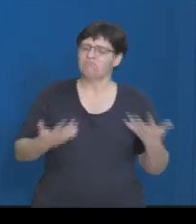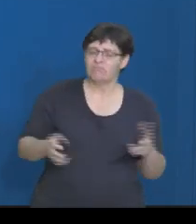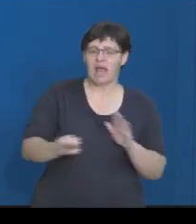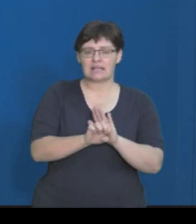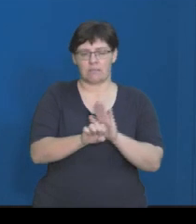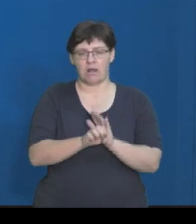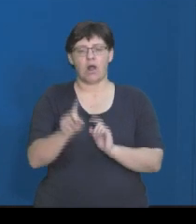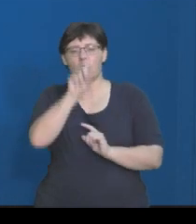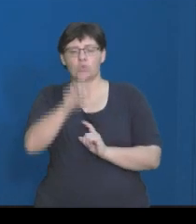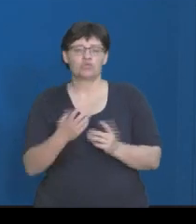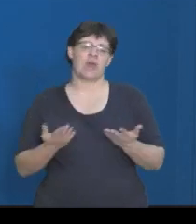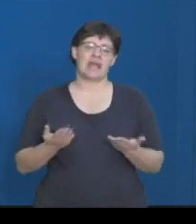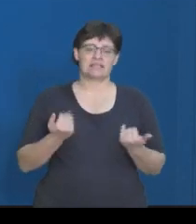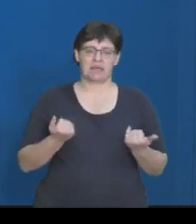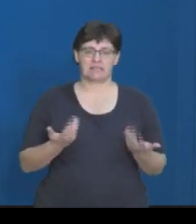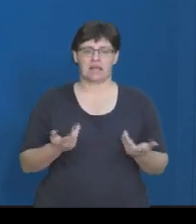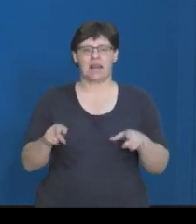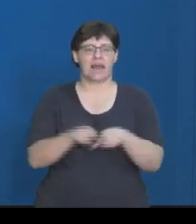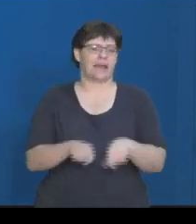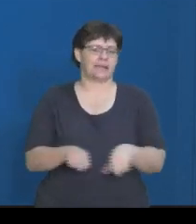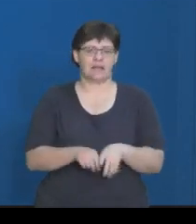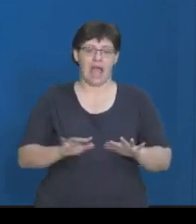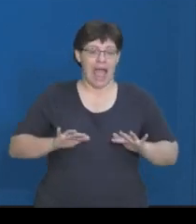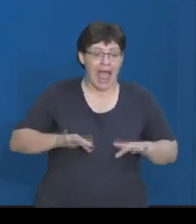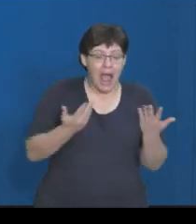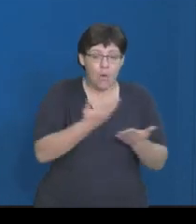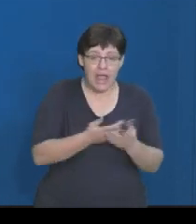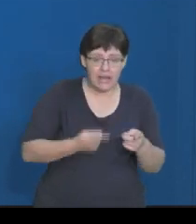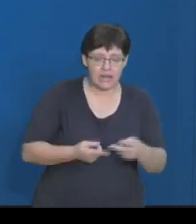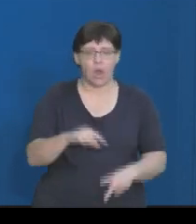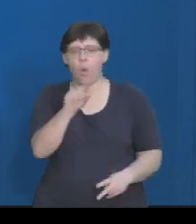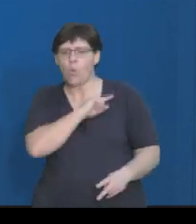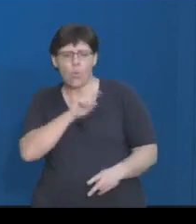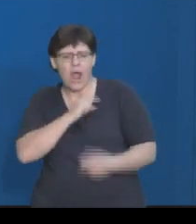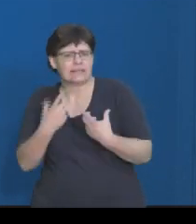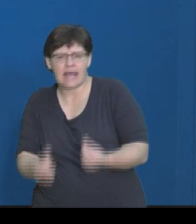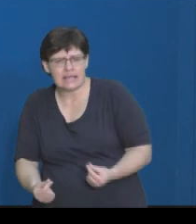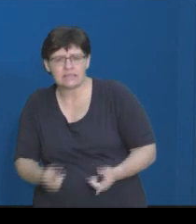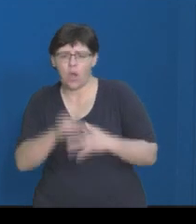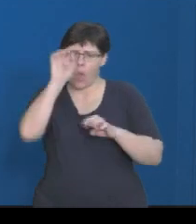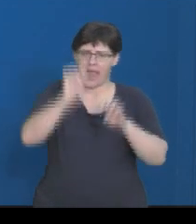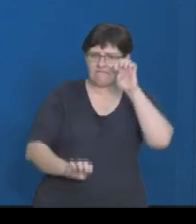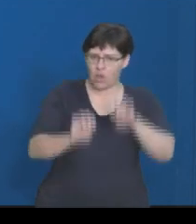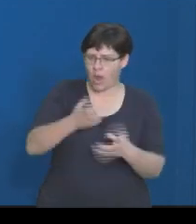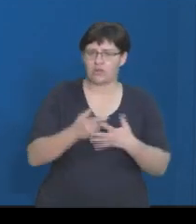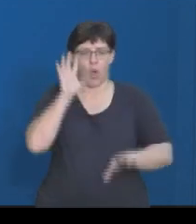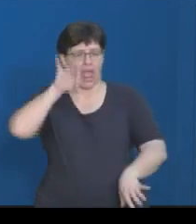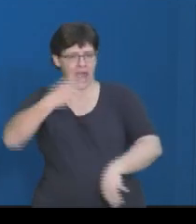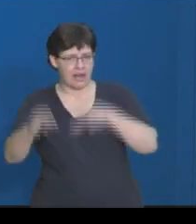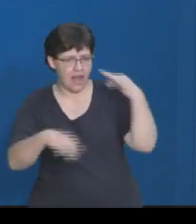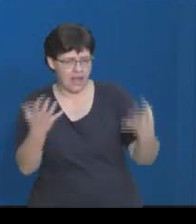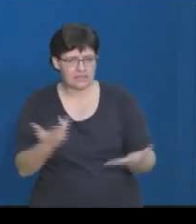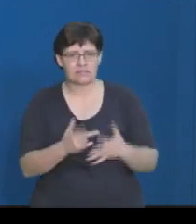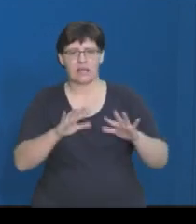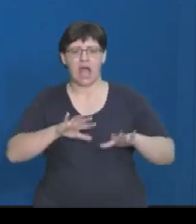example, the kind of questions you can expect here are questions like how can, why does, evaluate, analyze,